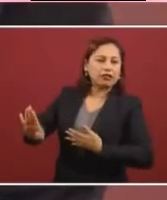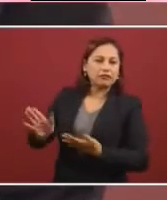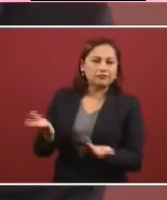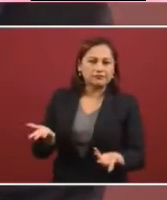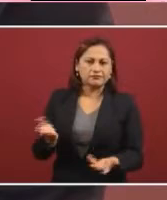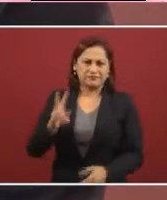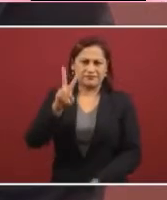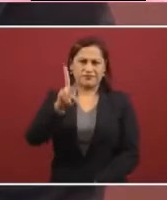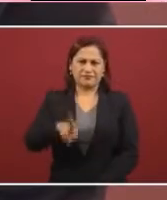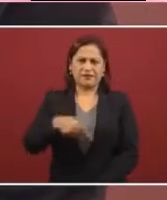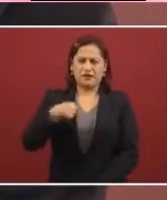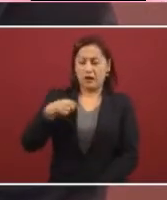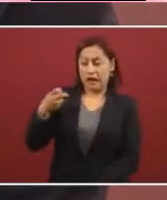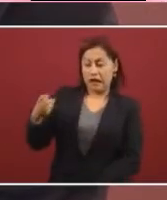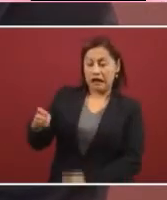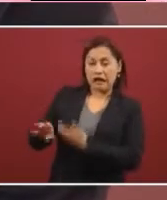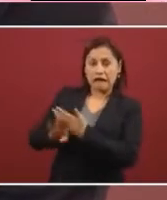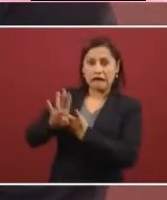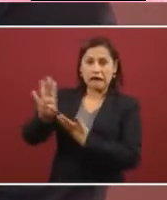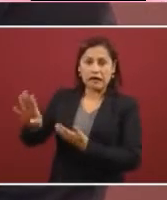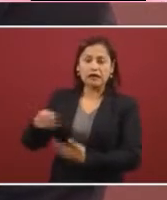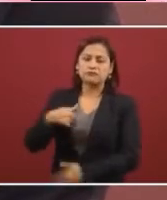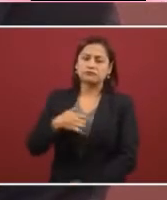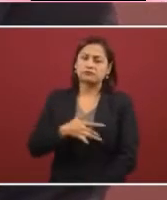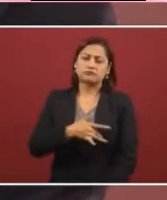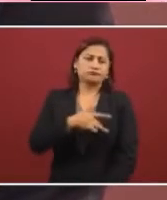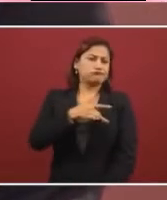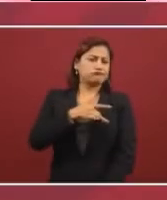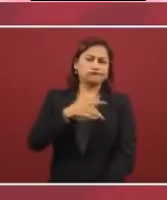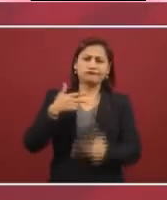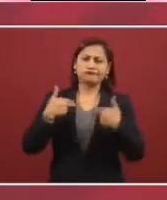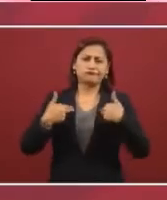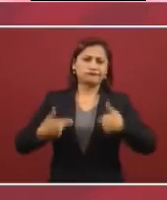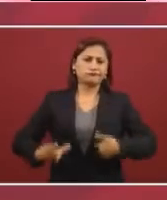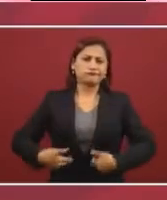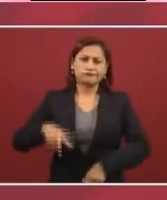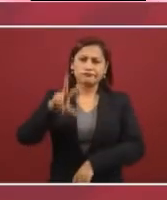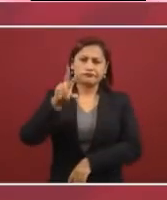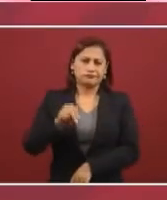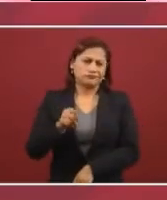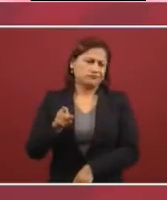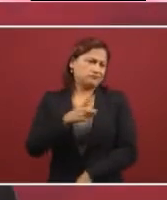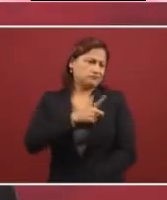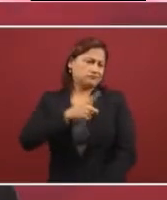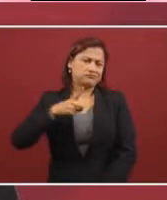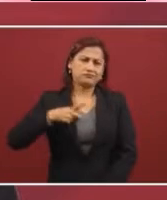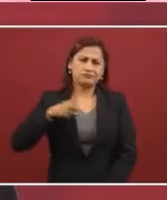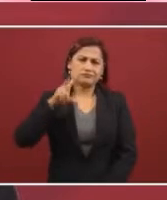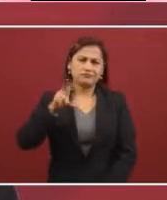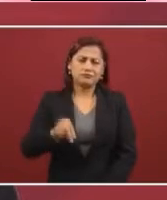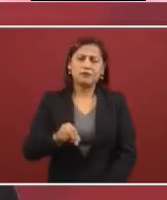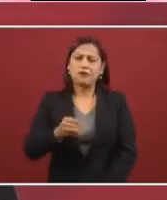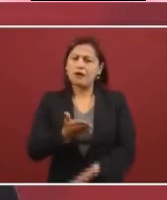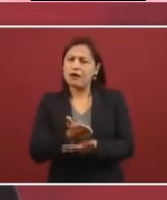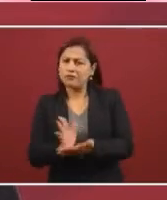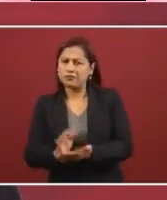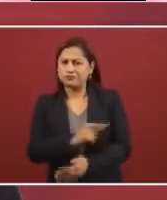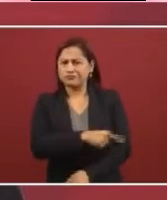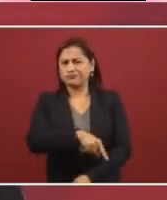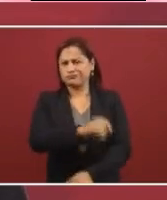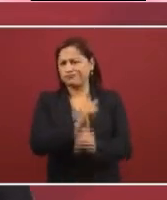I consider it inhumane and inadequate and also